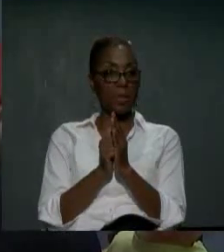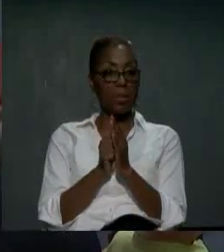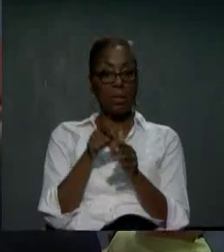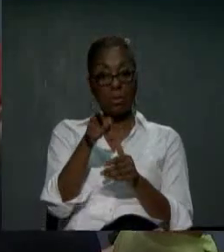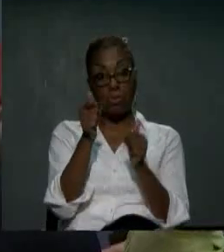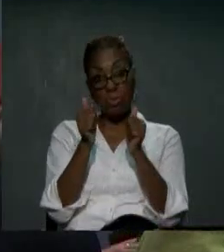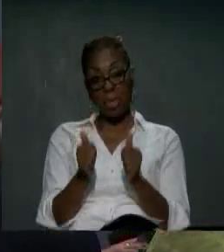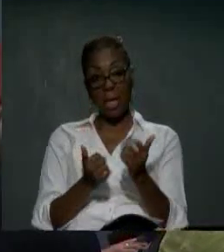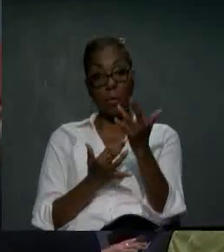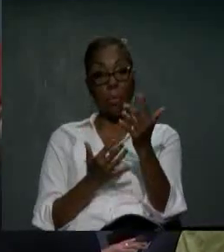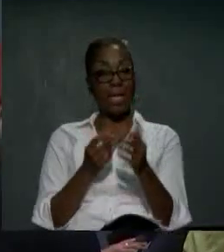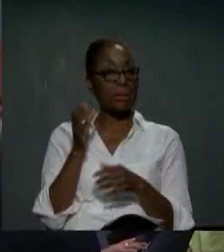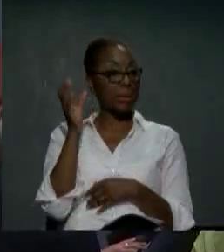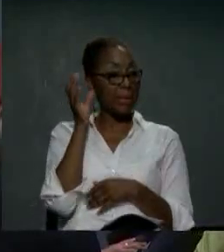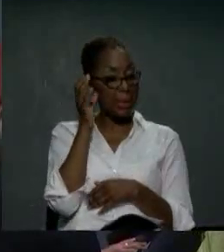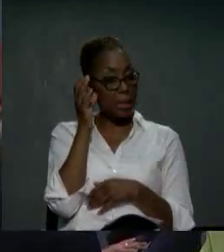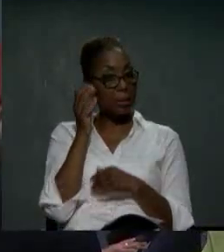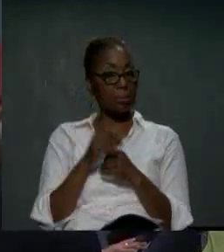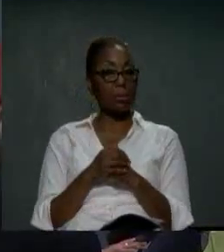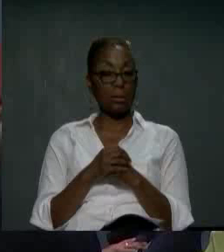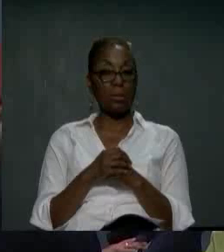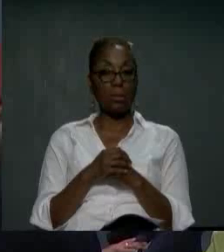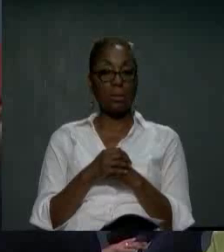can wait to hear what this